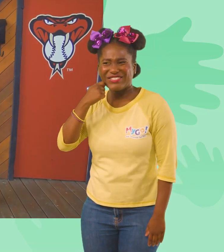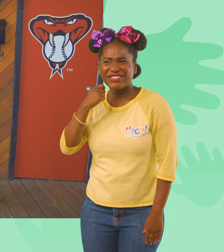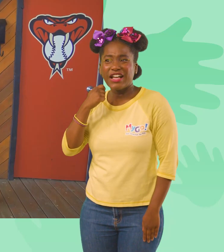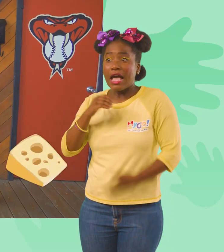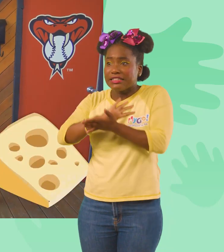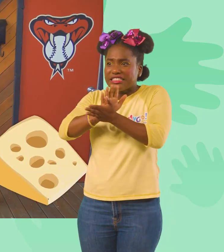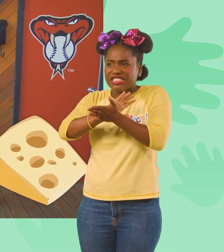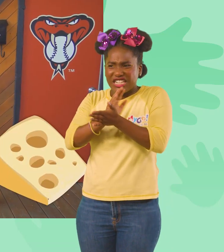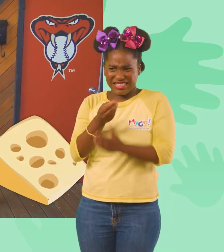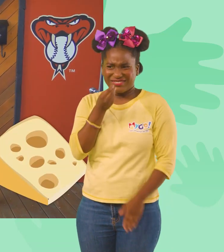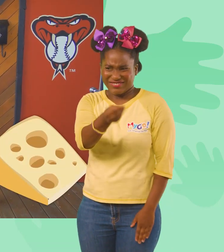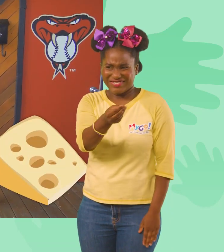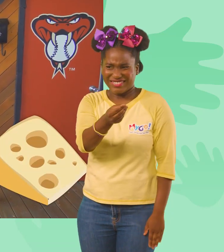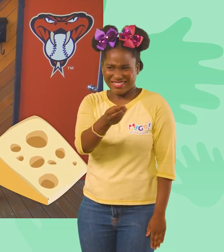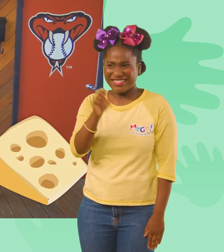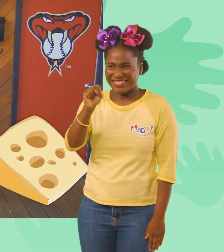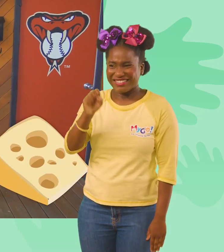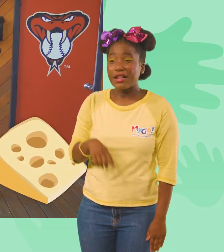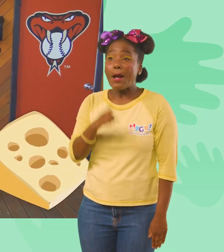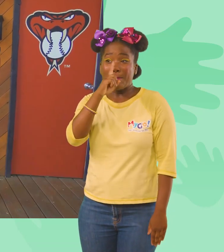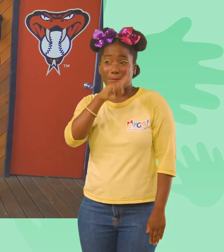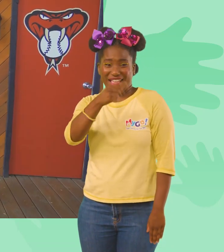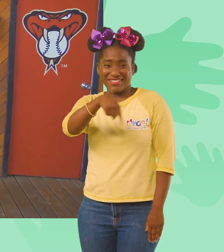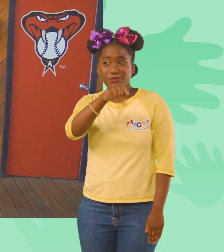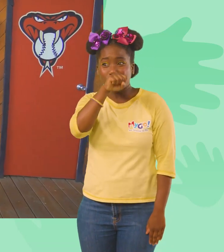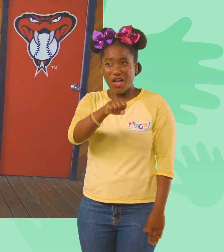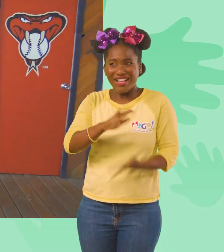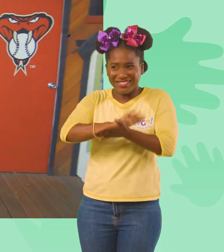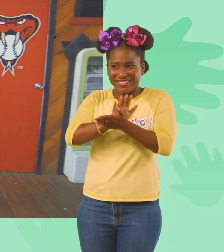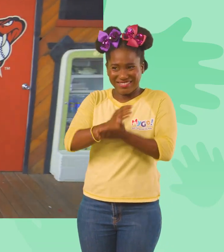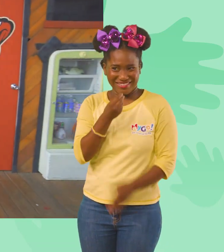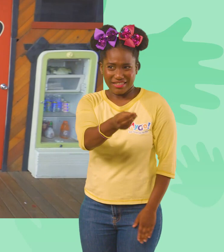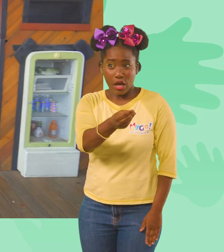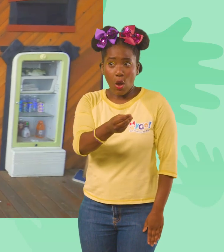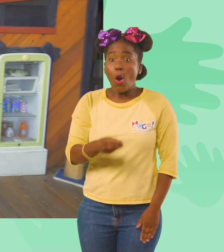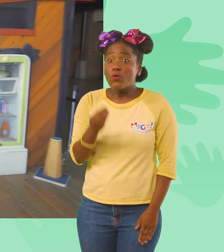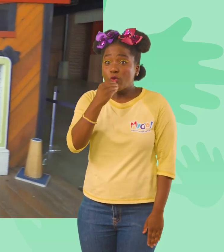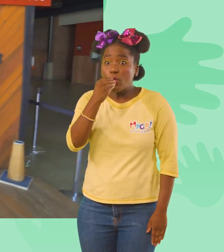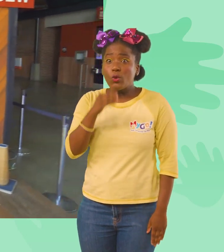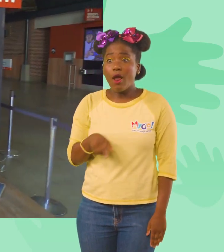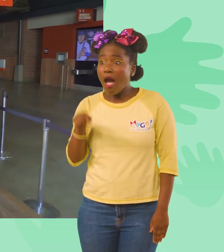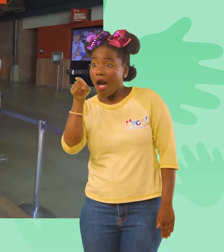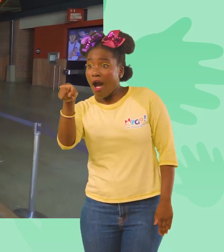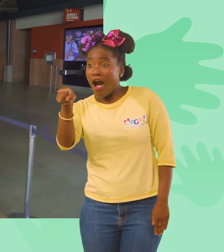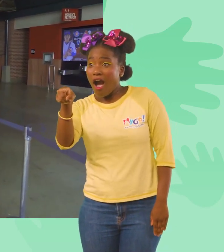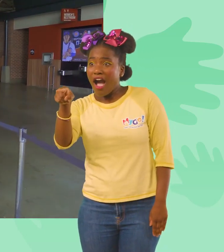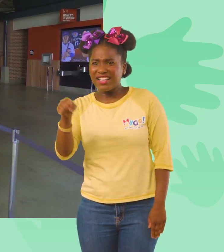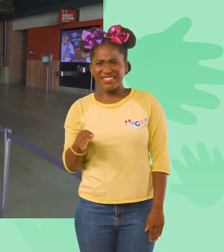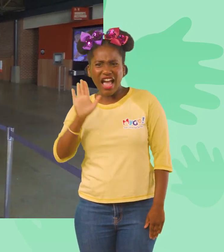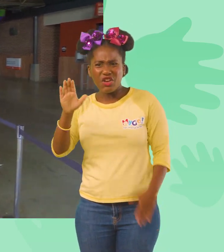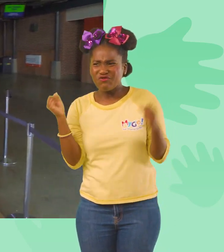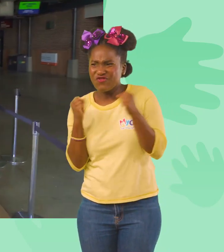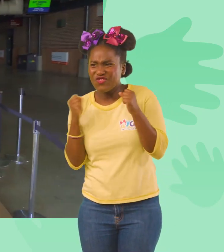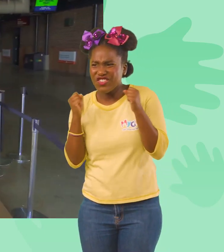it cheese? Mice love cheese. Oh, speaking of food, check it out. Is this your